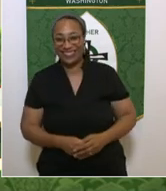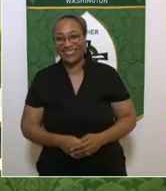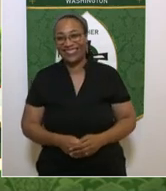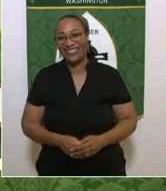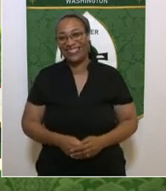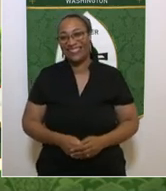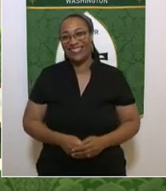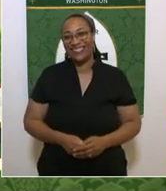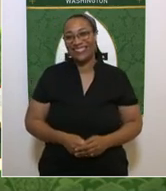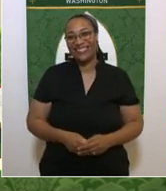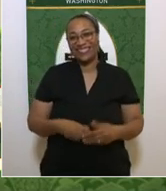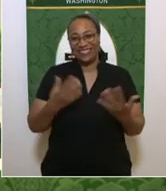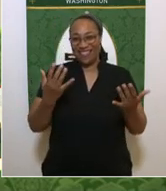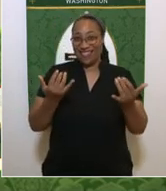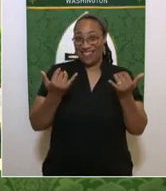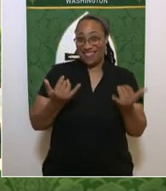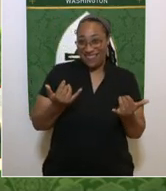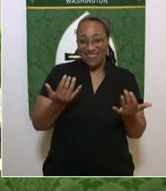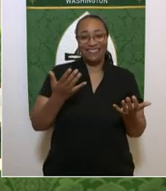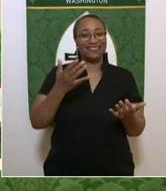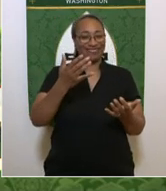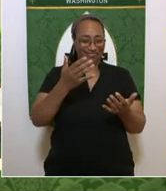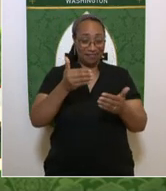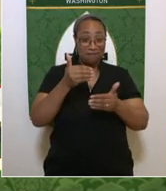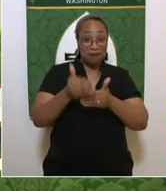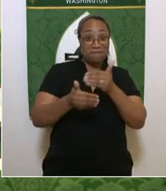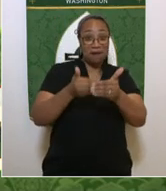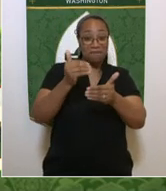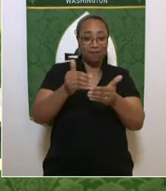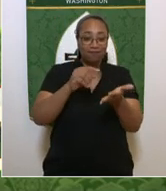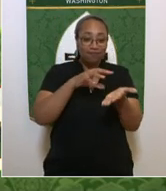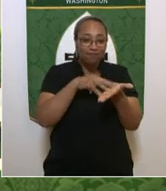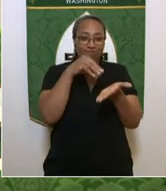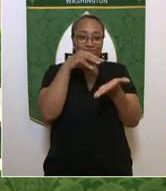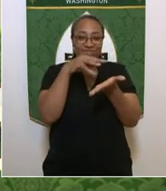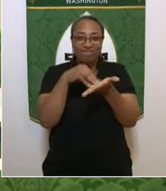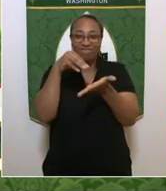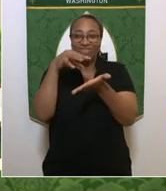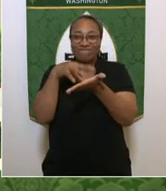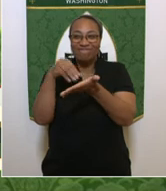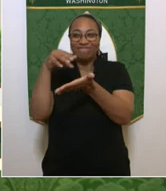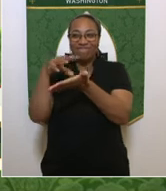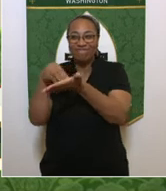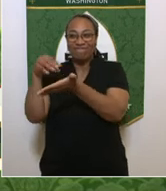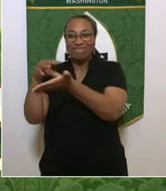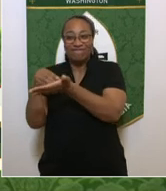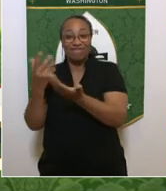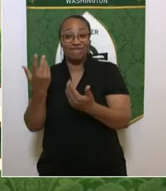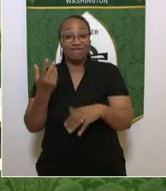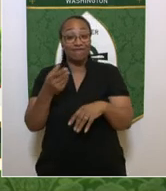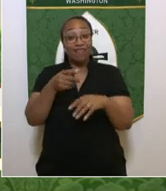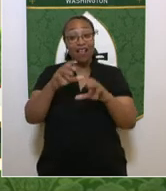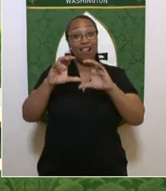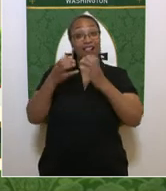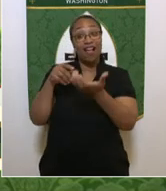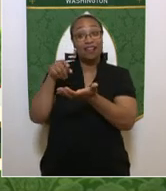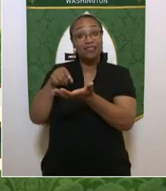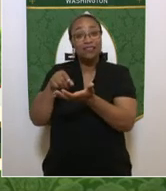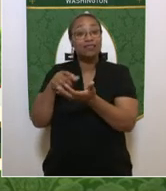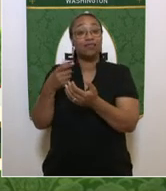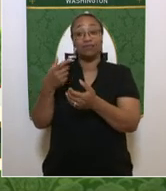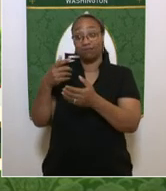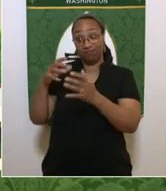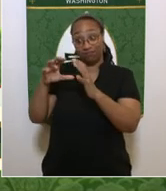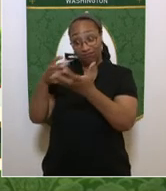learn these lessons in various ways in class, in gatherings like this, in productions that you might be a